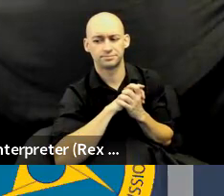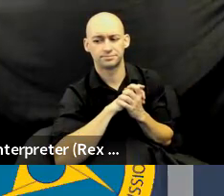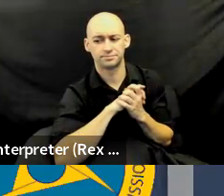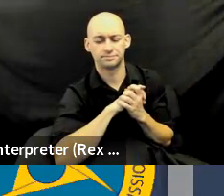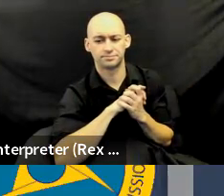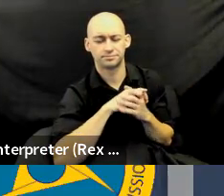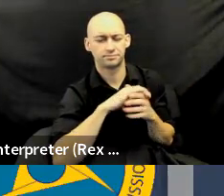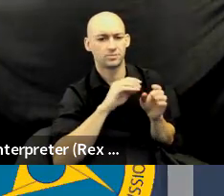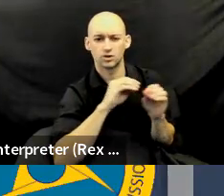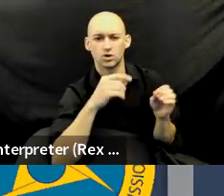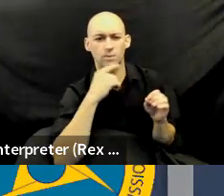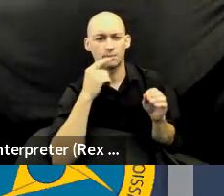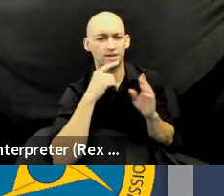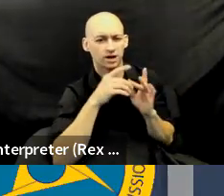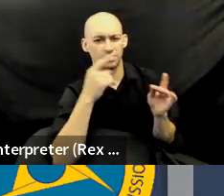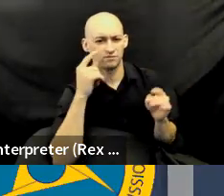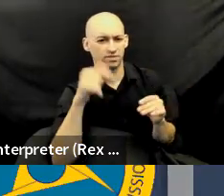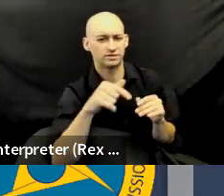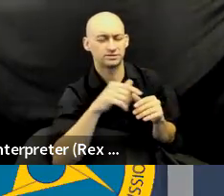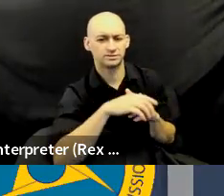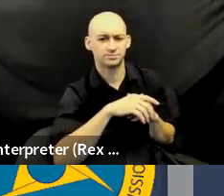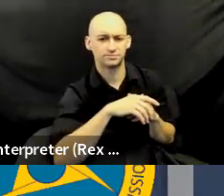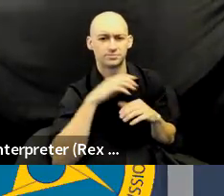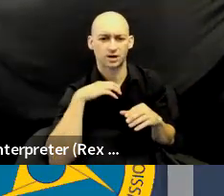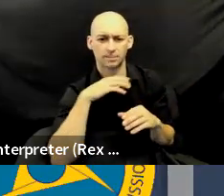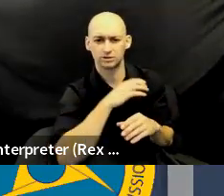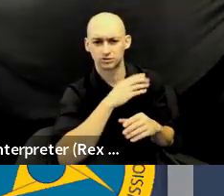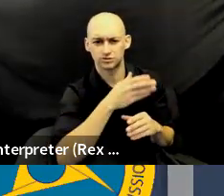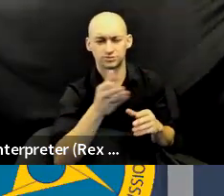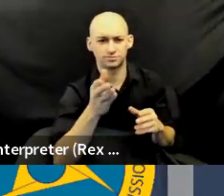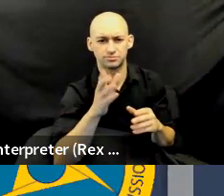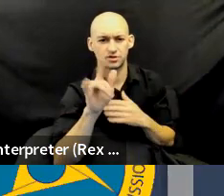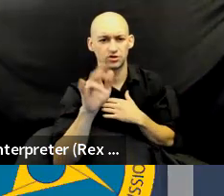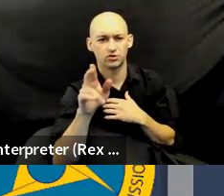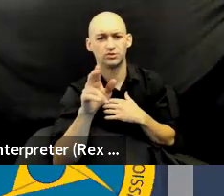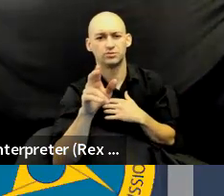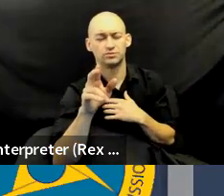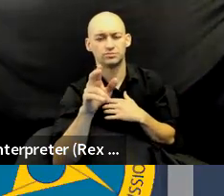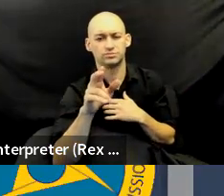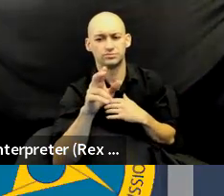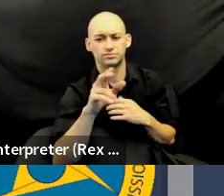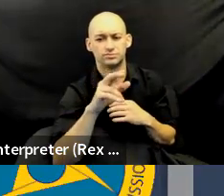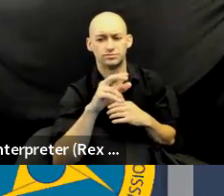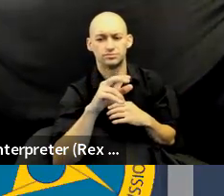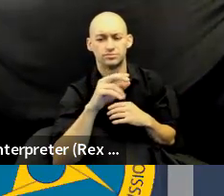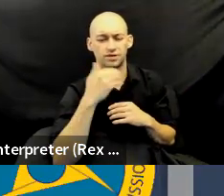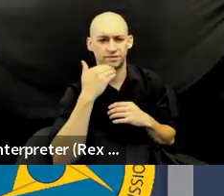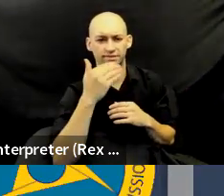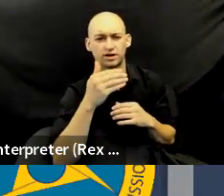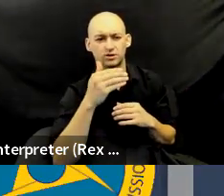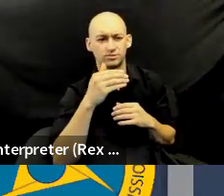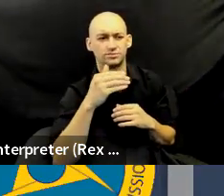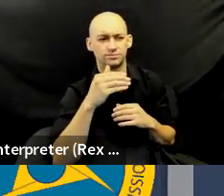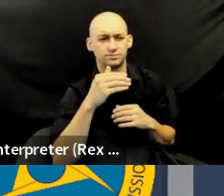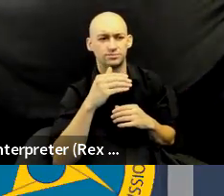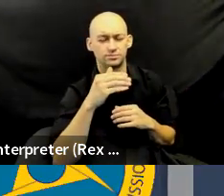We've received no public comment for this item. Thank you. Okay, we have commissioners. Yes, Commissioner Liu. Thank you, Madam Chair. Mike,